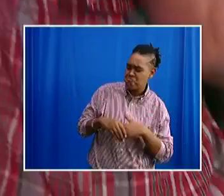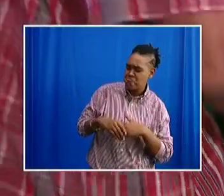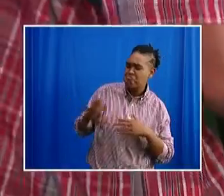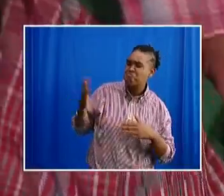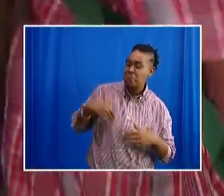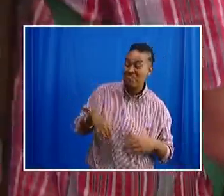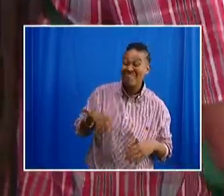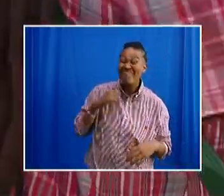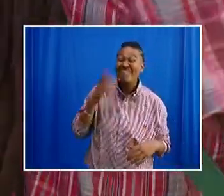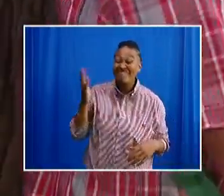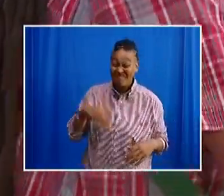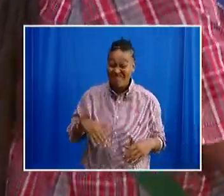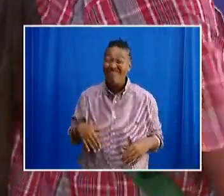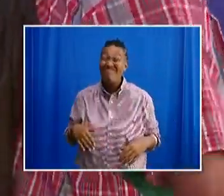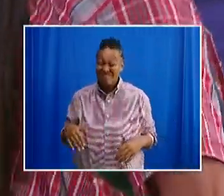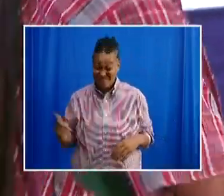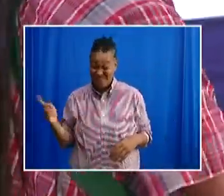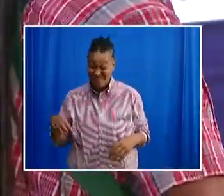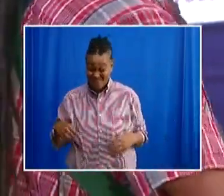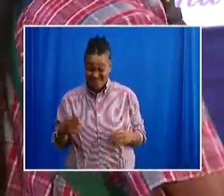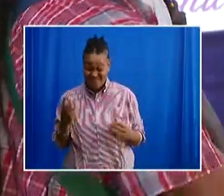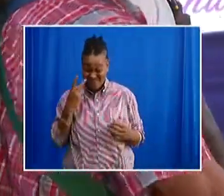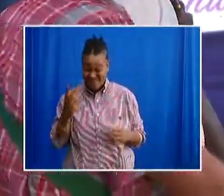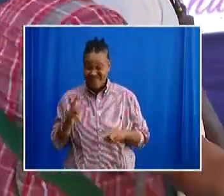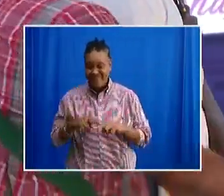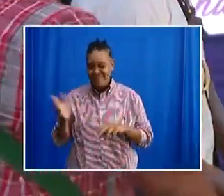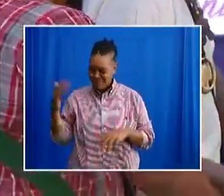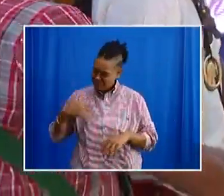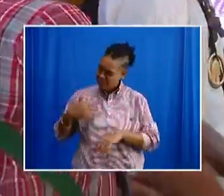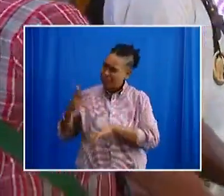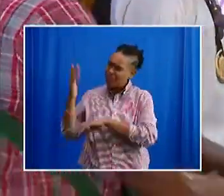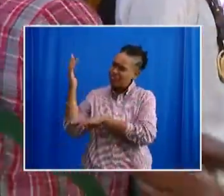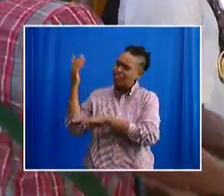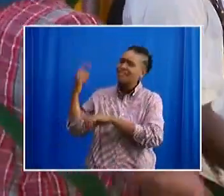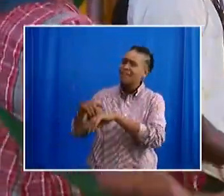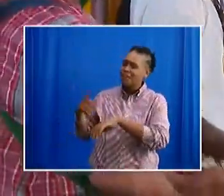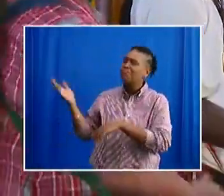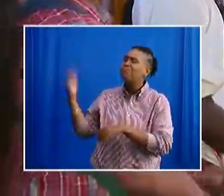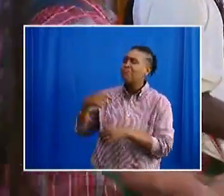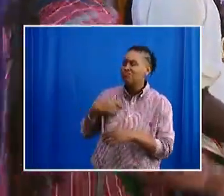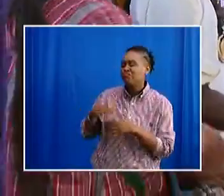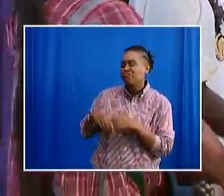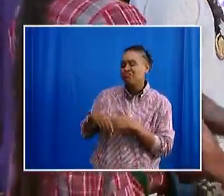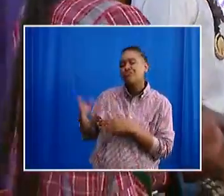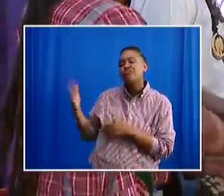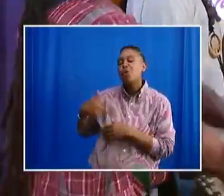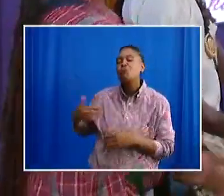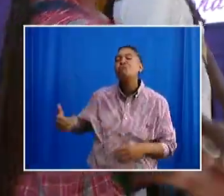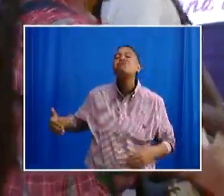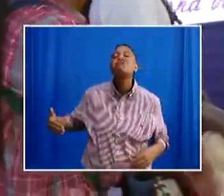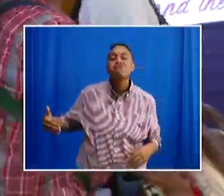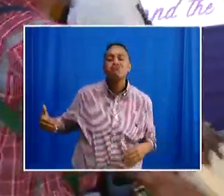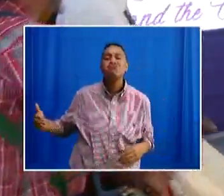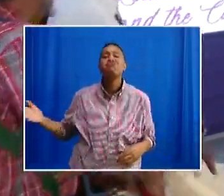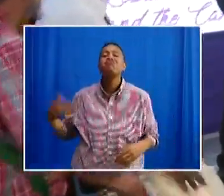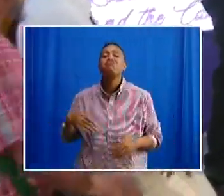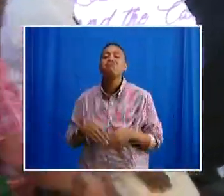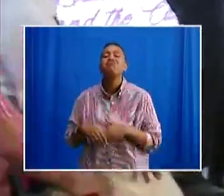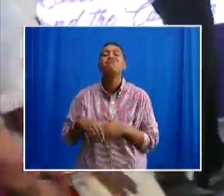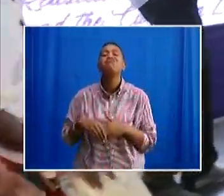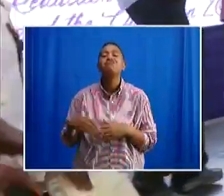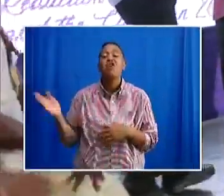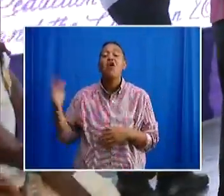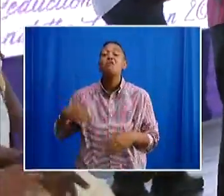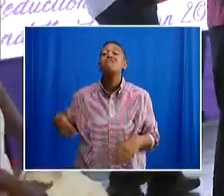your hand. Feel head jump, roll, sit up, a tree top, pick off the blossom. Make me hold your hand, girl. Make me hold